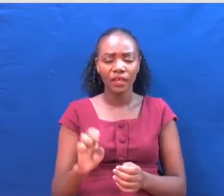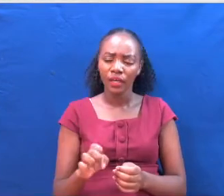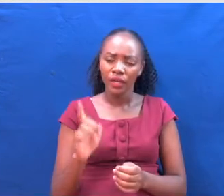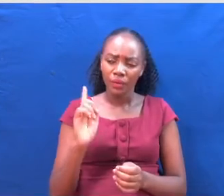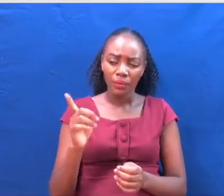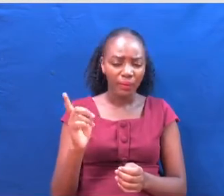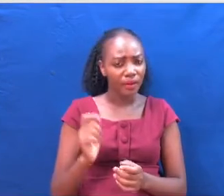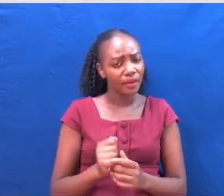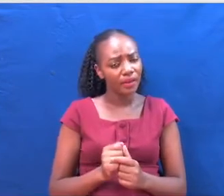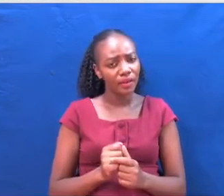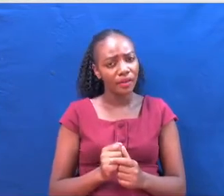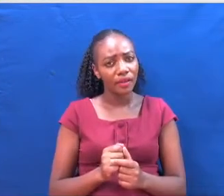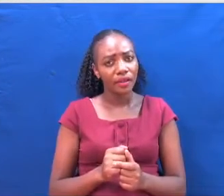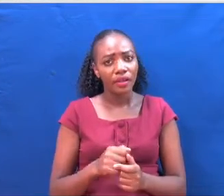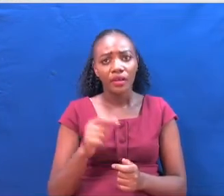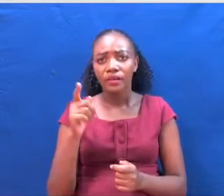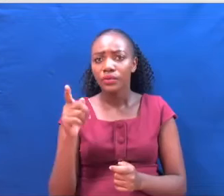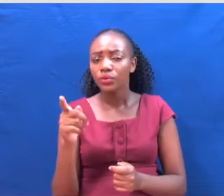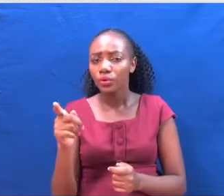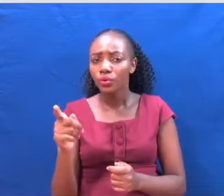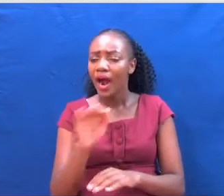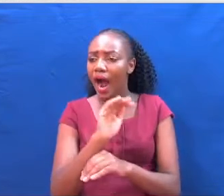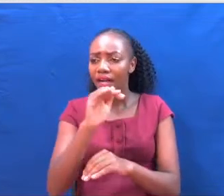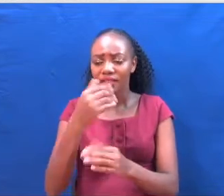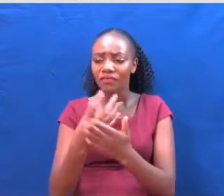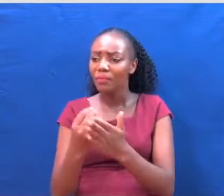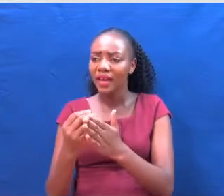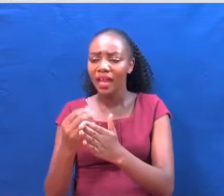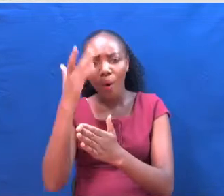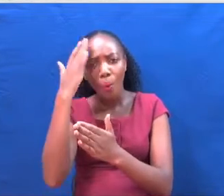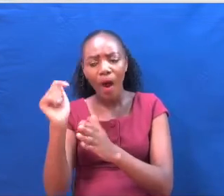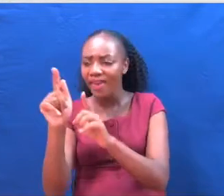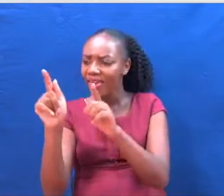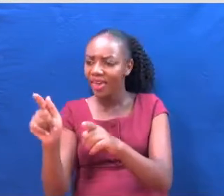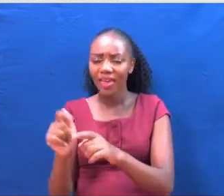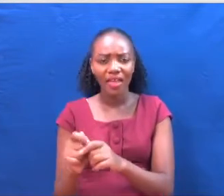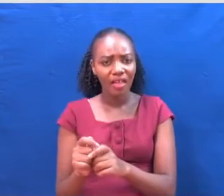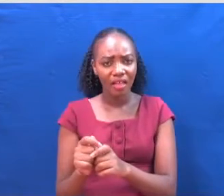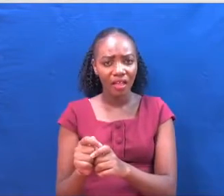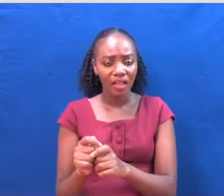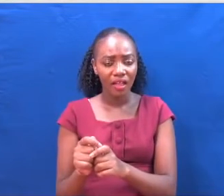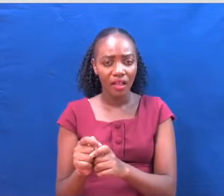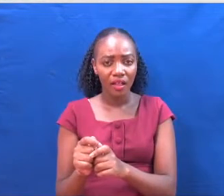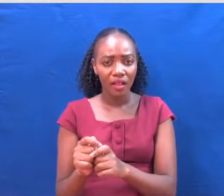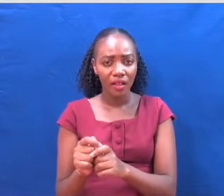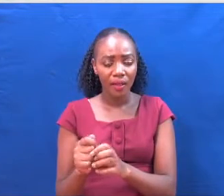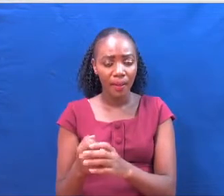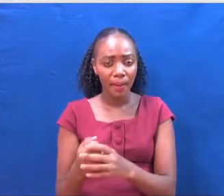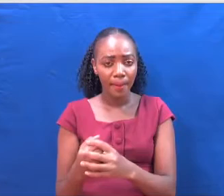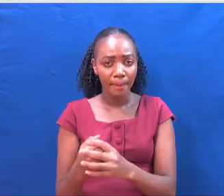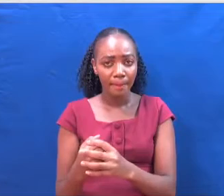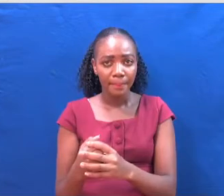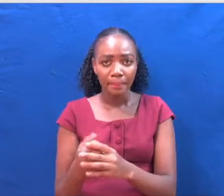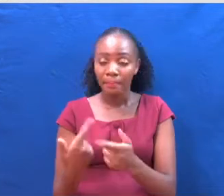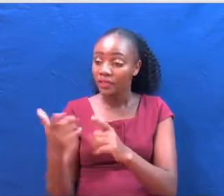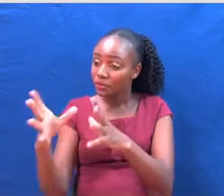How did you go to ask for funds and you had not been given the intent letter? The commitment letter